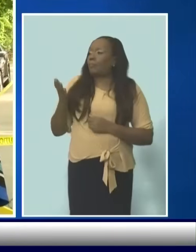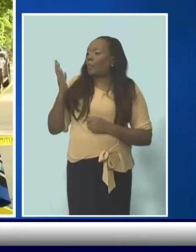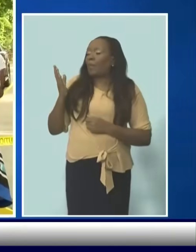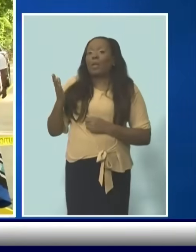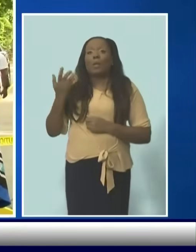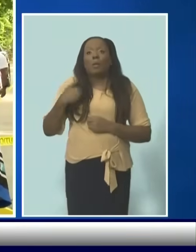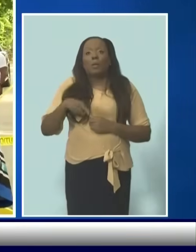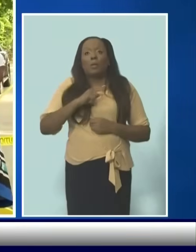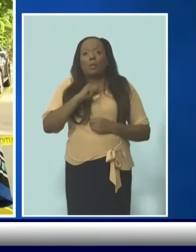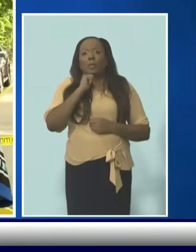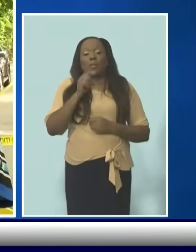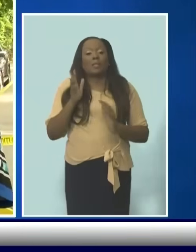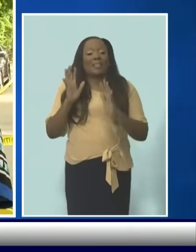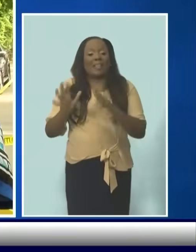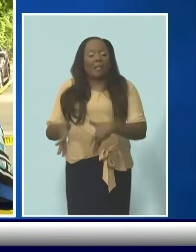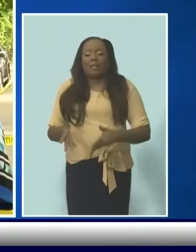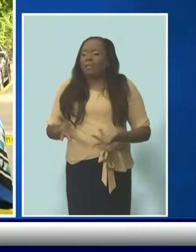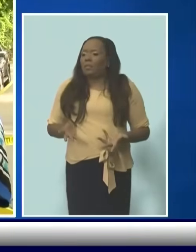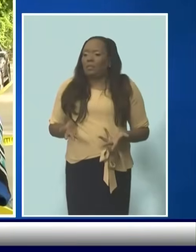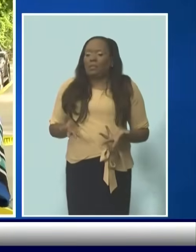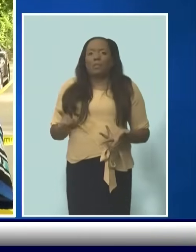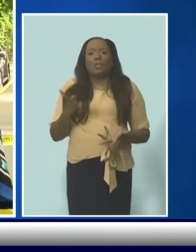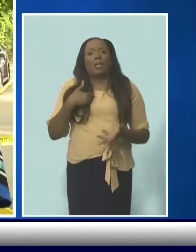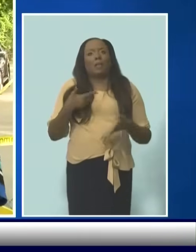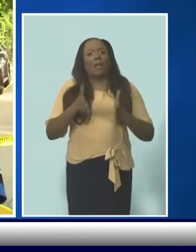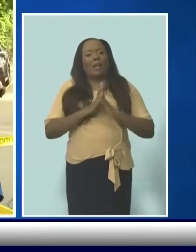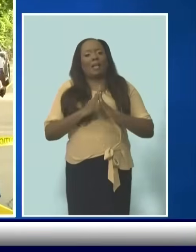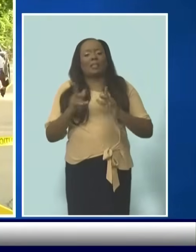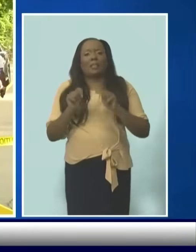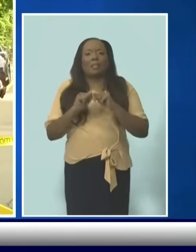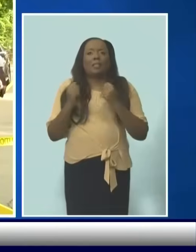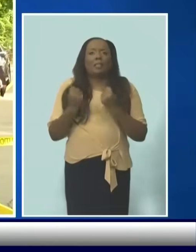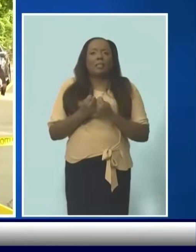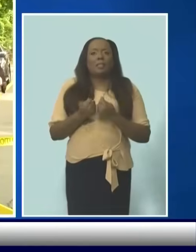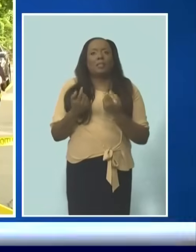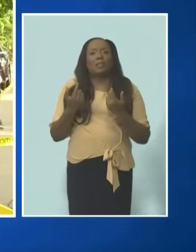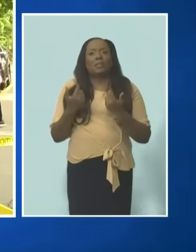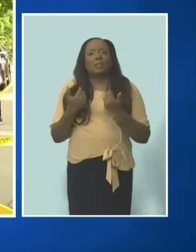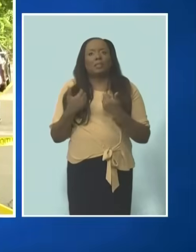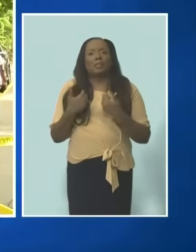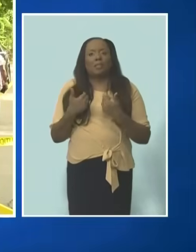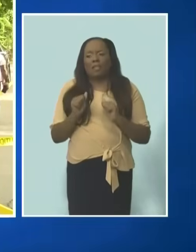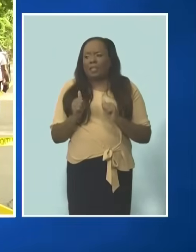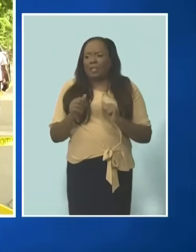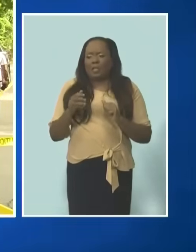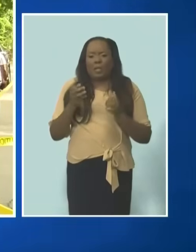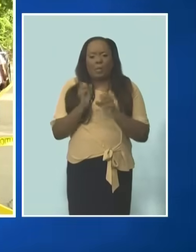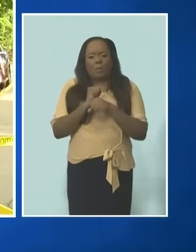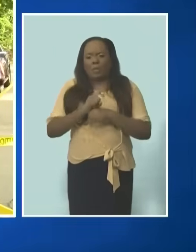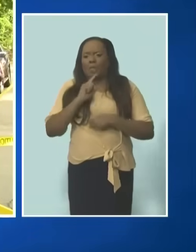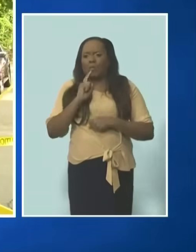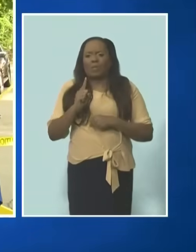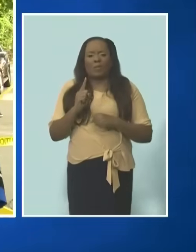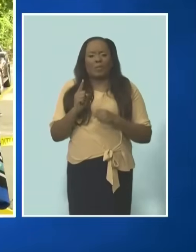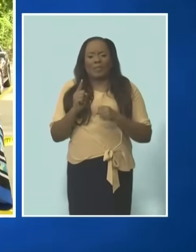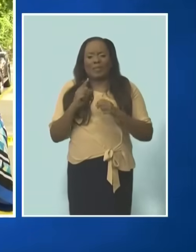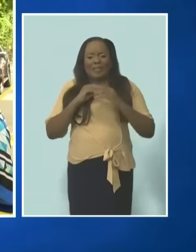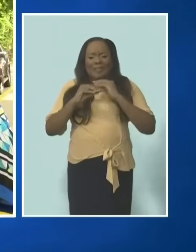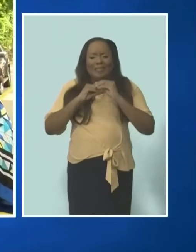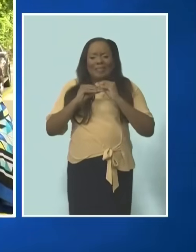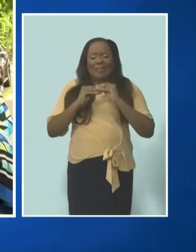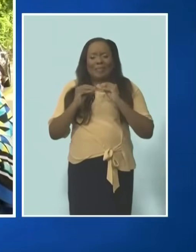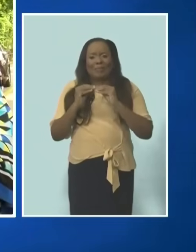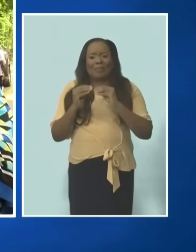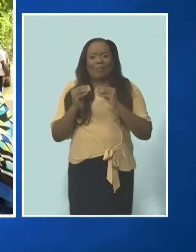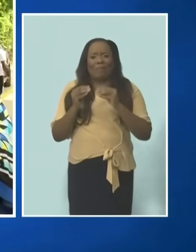Indeed, I'm actually asking the compliance team to try to come down on the timelines to make sure that we are able even to reduce